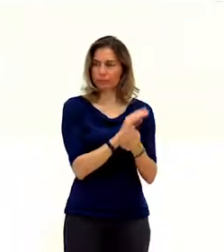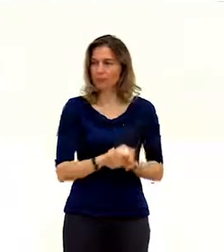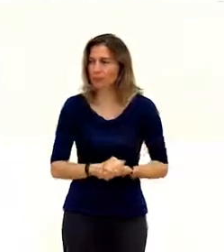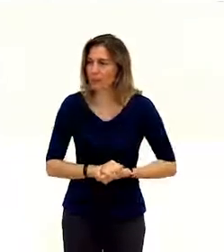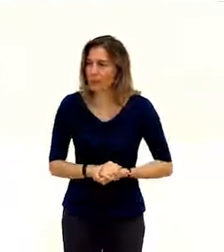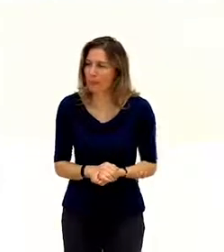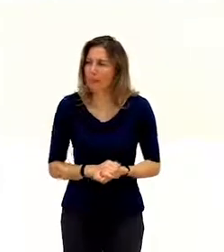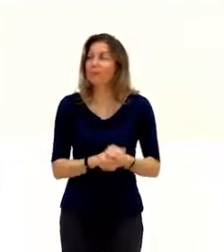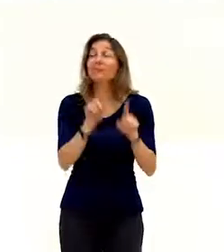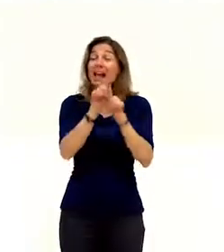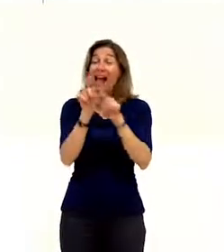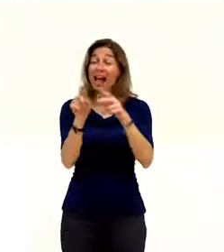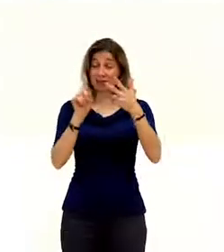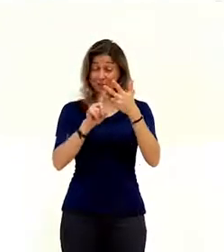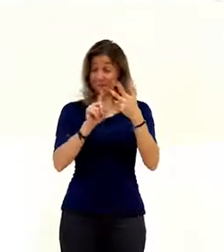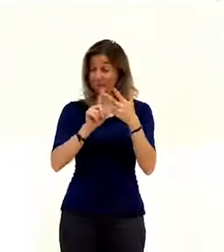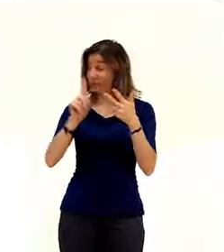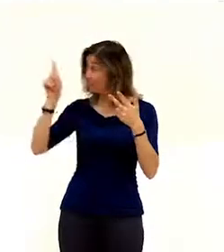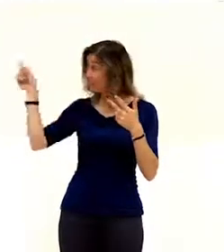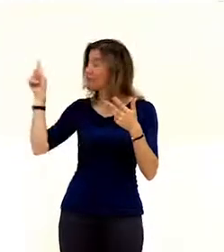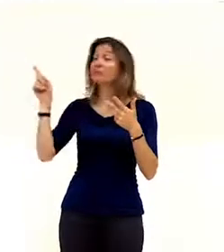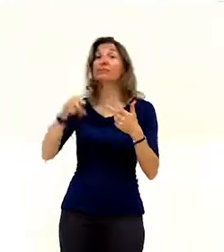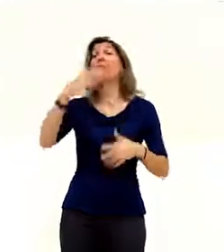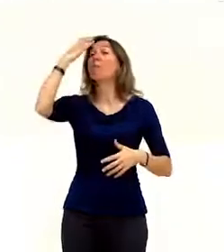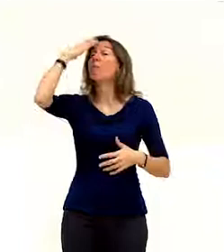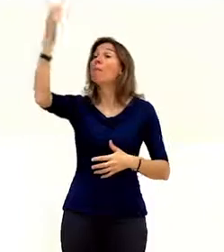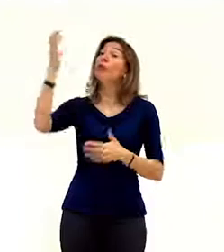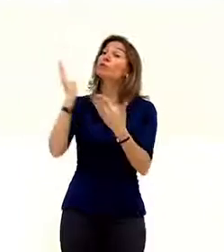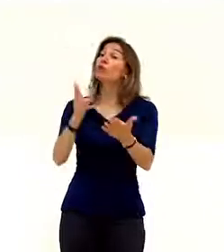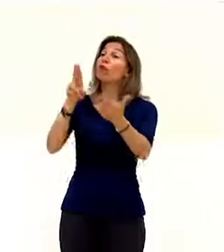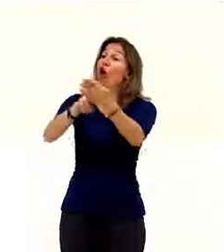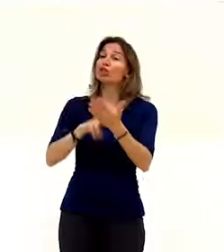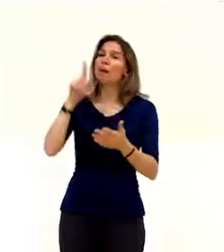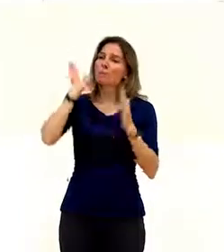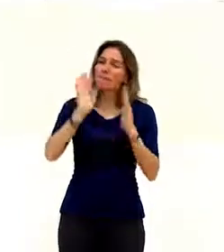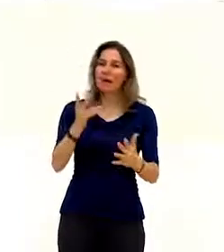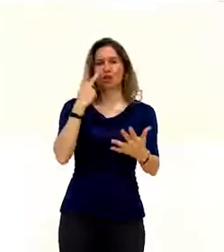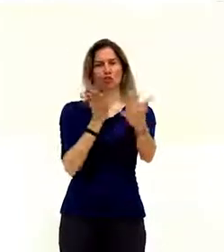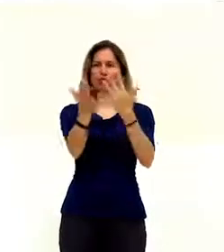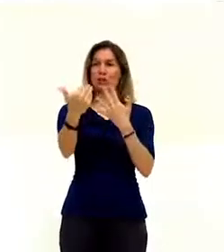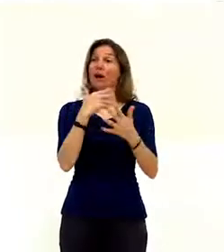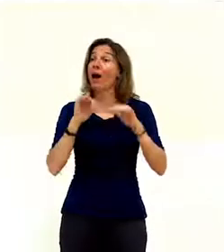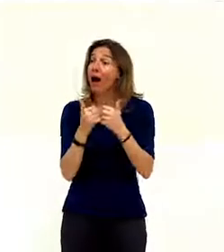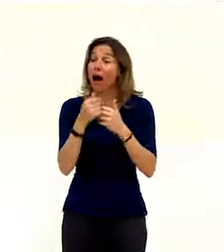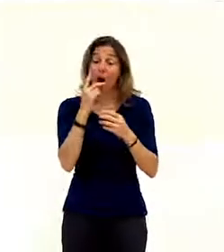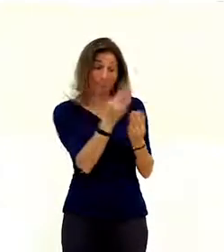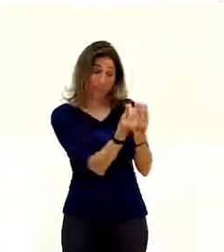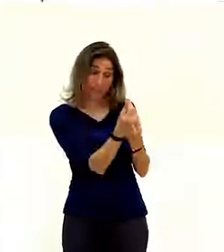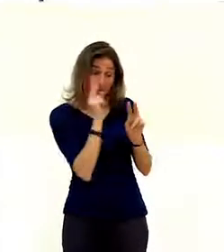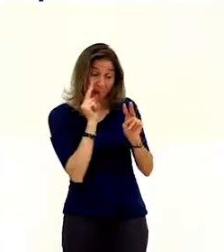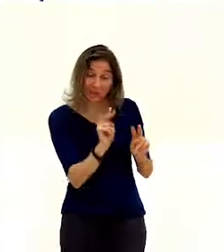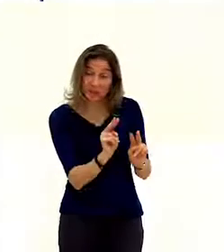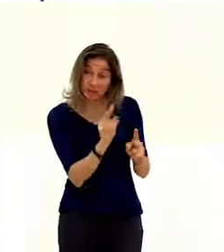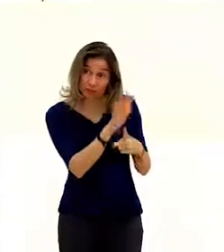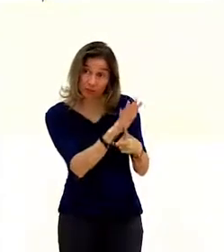least, it requires a transparency for public service contracts through the monitoring of the financing and